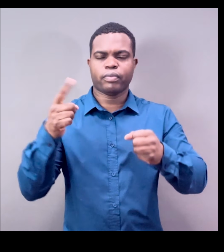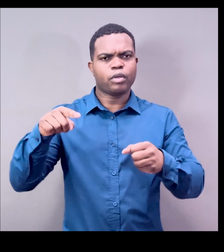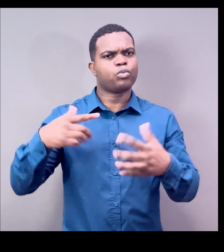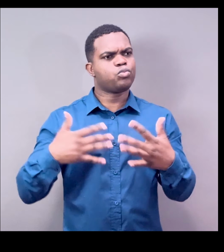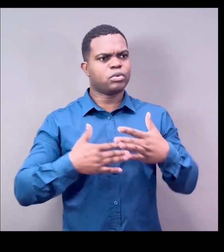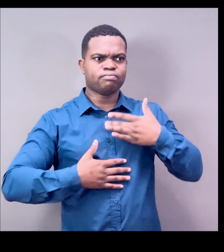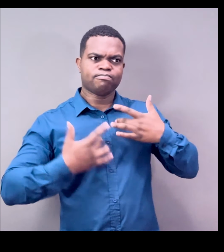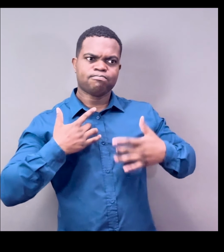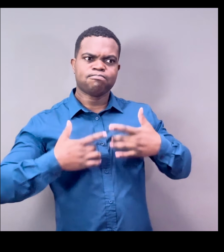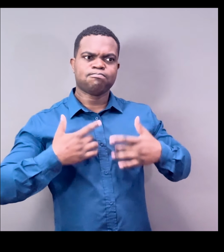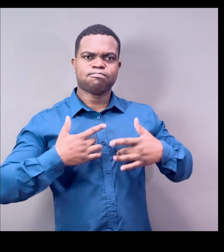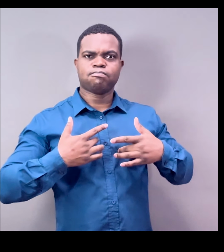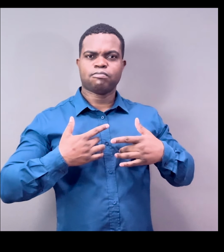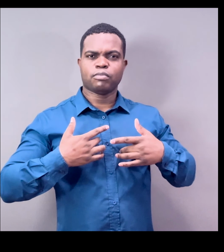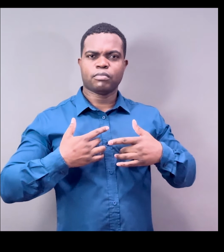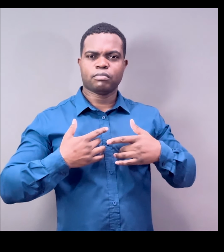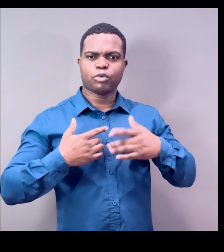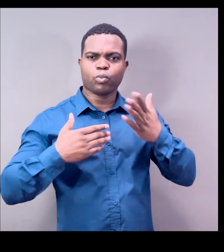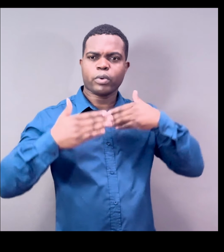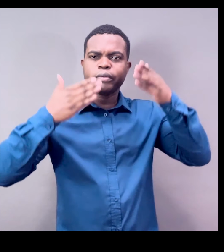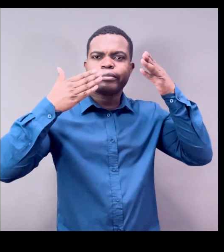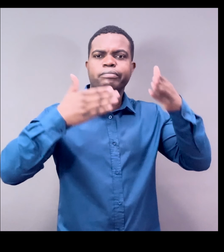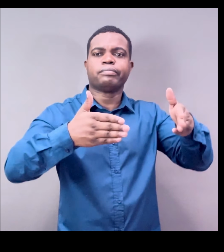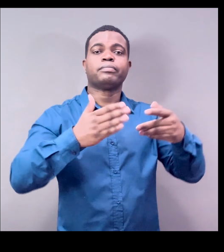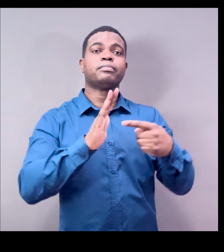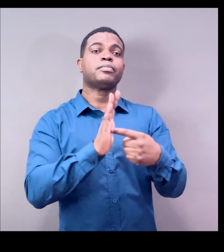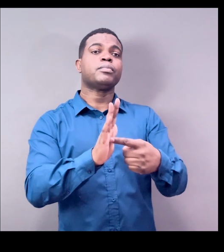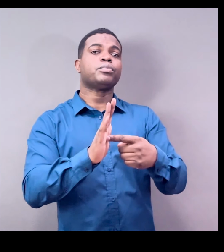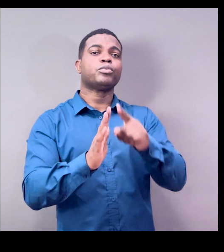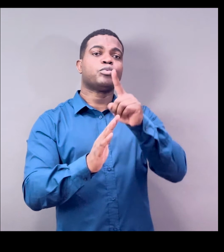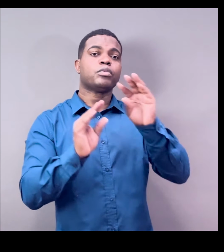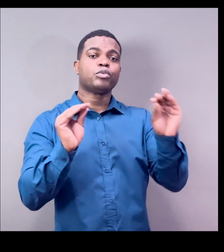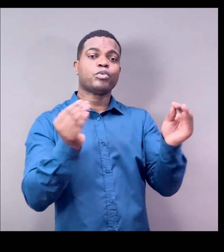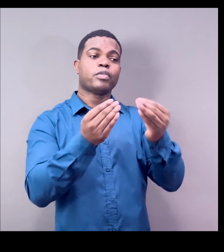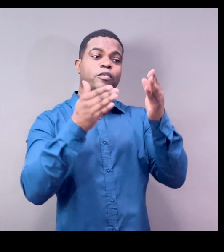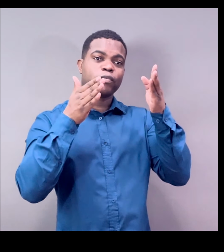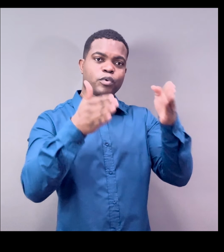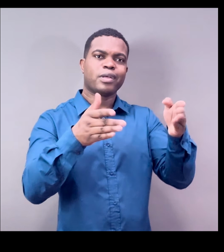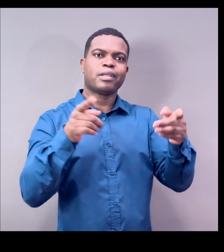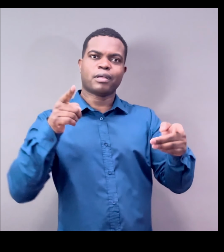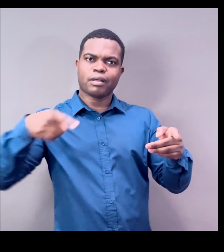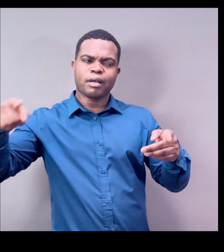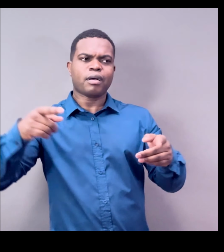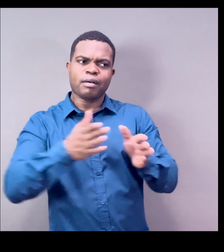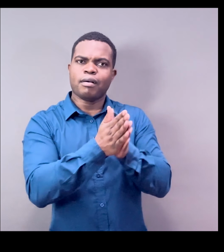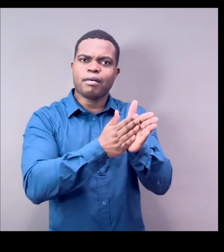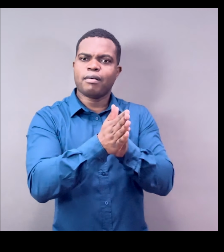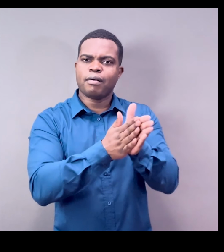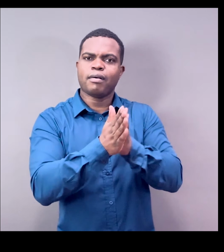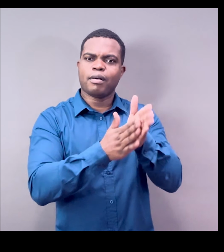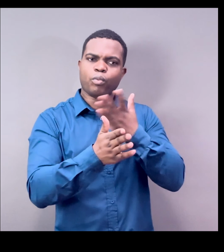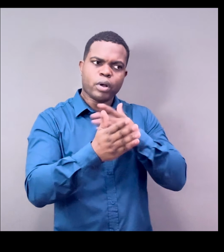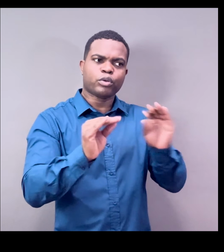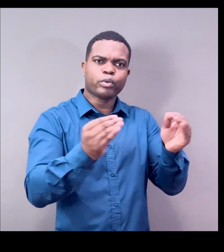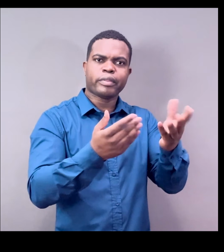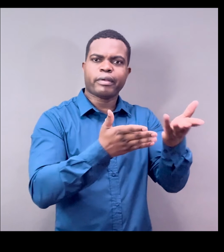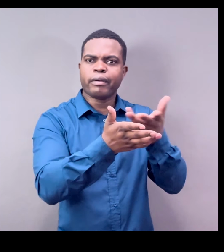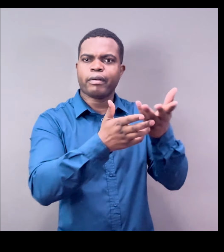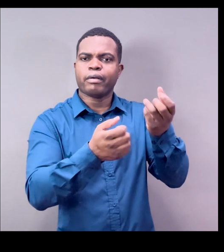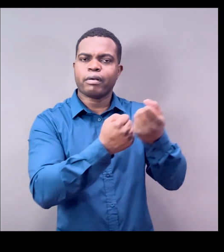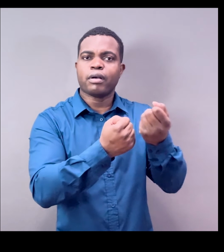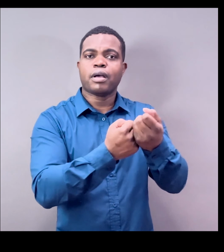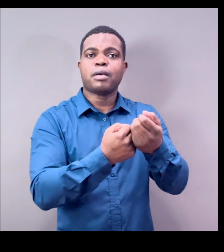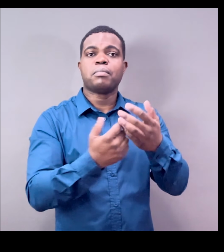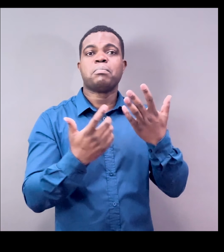For example, you want to engage young people in a community, But some of the parents also